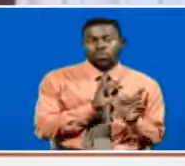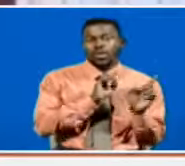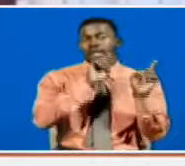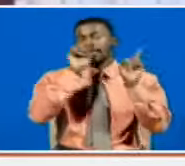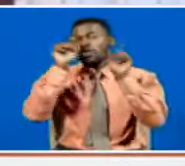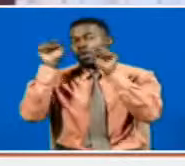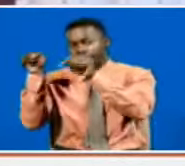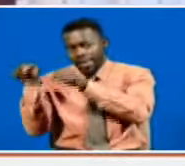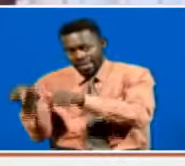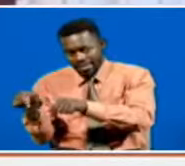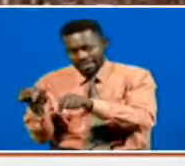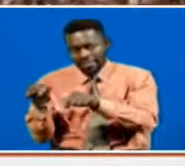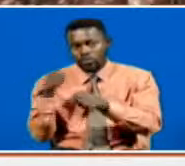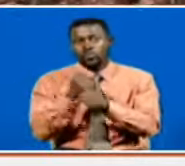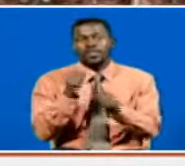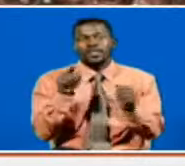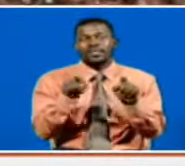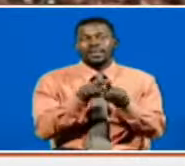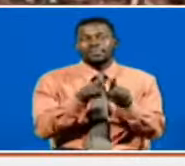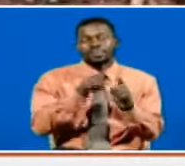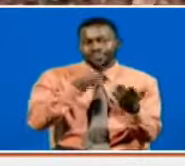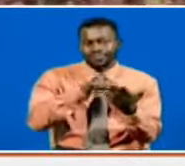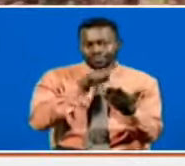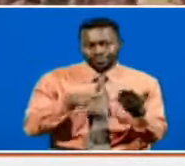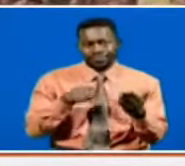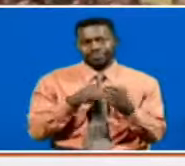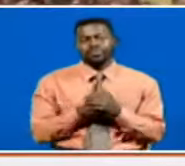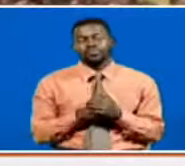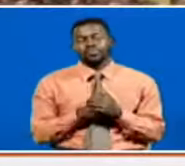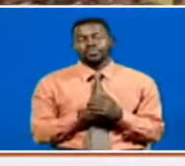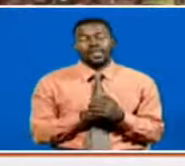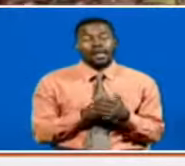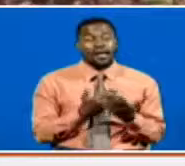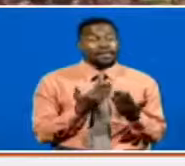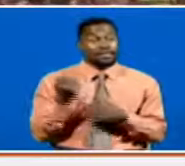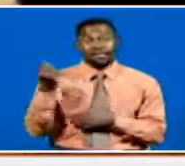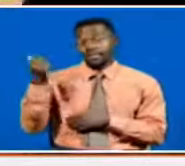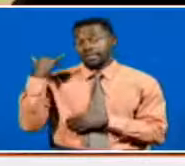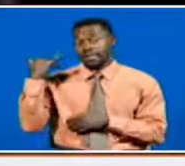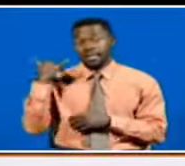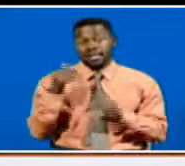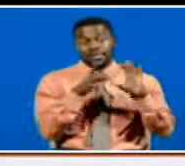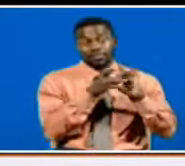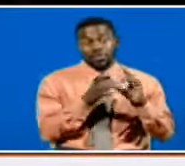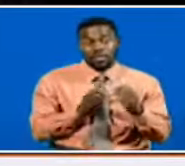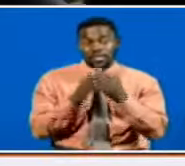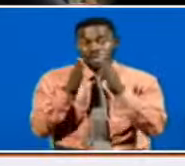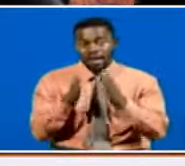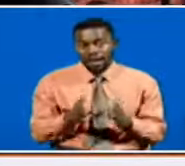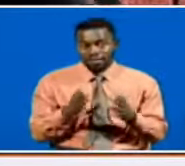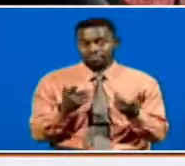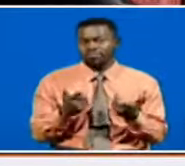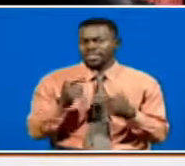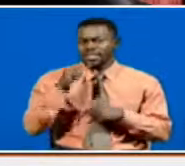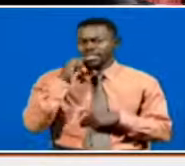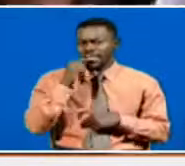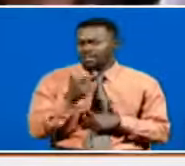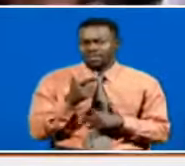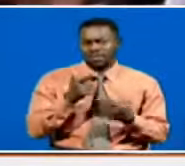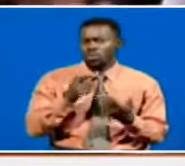will commit the same crime. The revelations come a day after the Azimio leader Raila Odinga distanced Ogolla from any